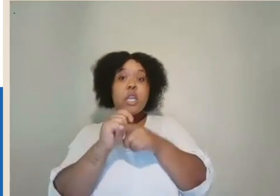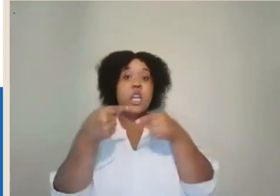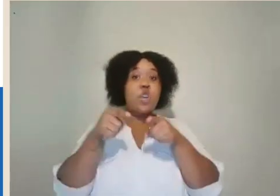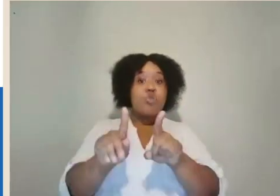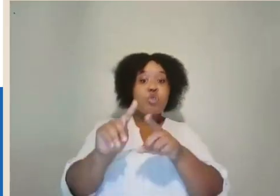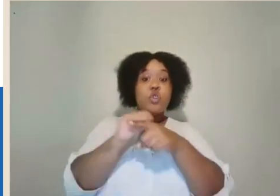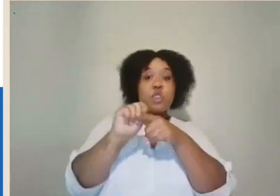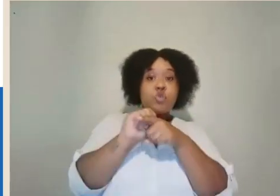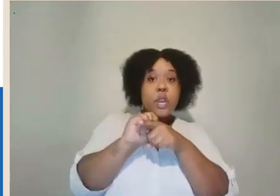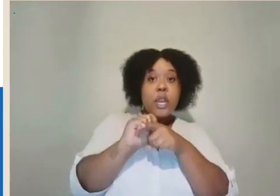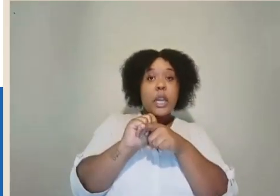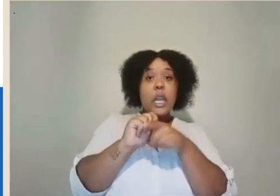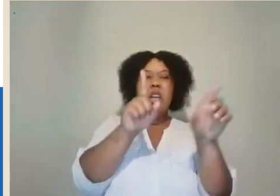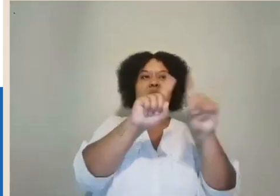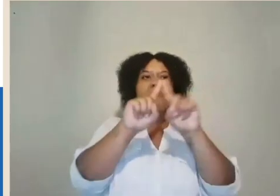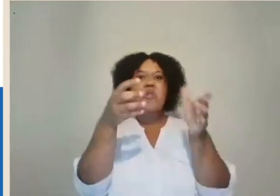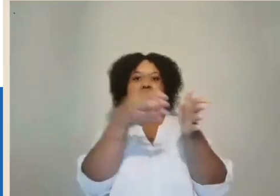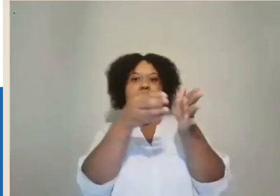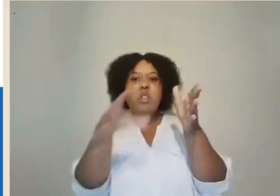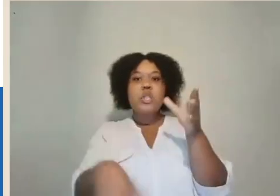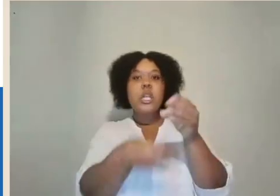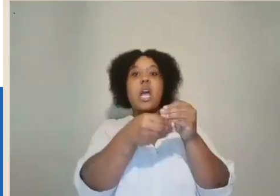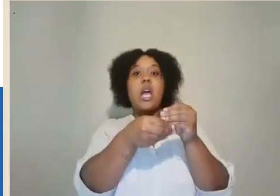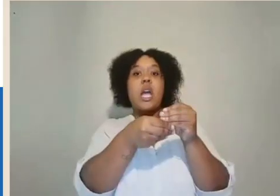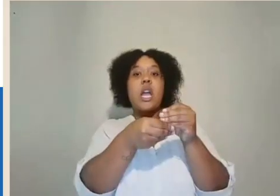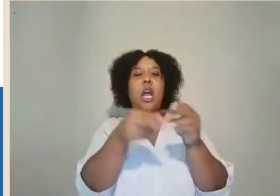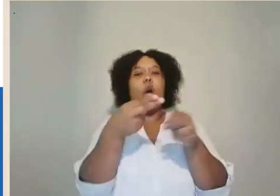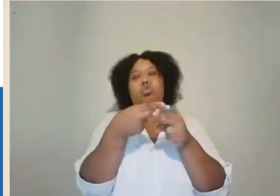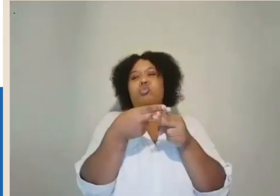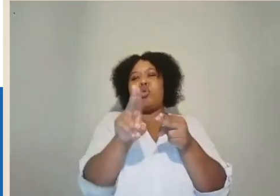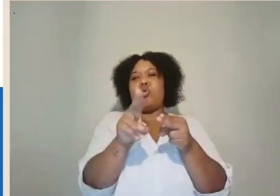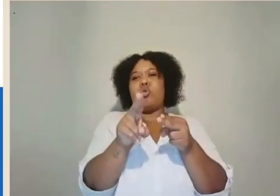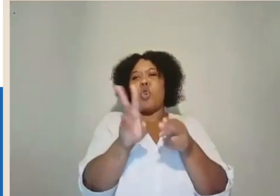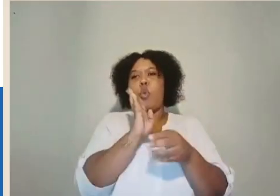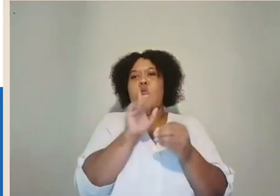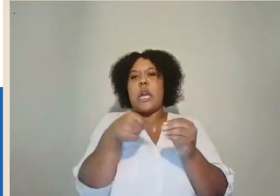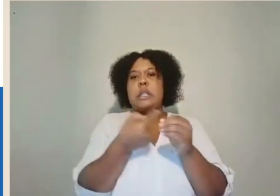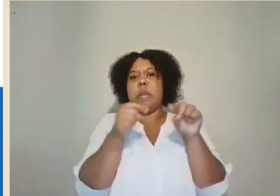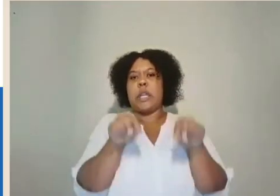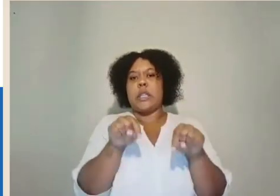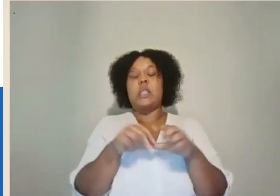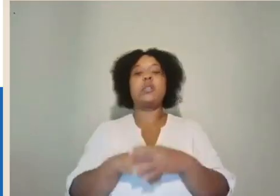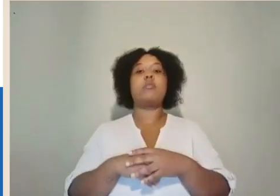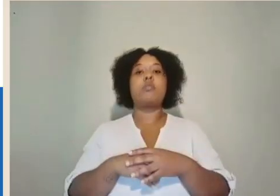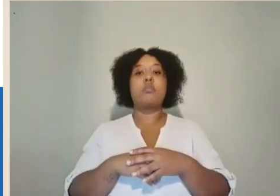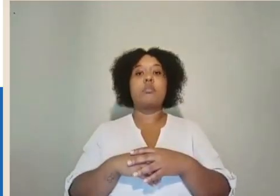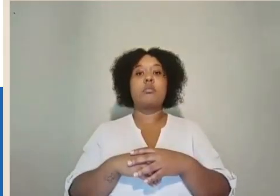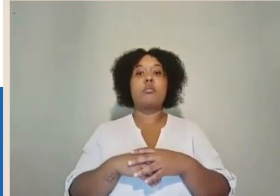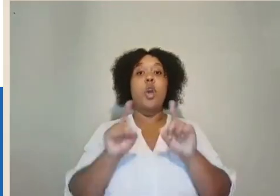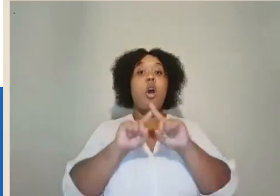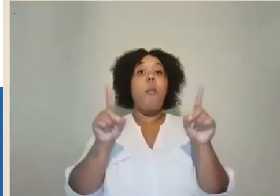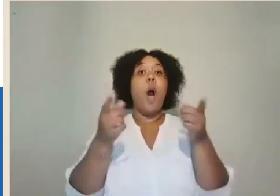different modules we would add. Now, we briefly talked about this, or I briefly talked about this, but what's going to happen